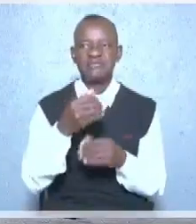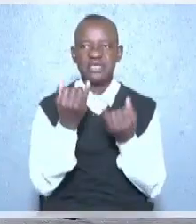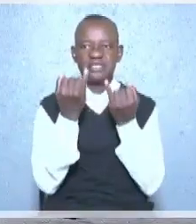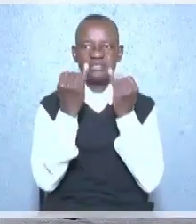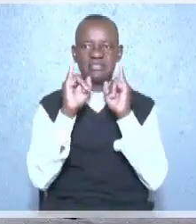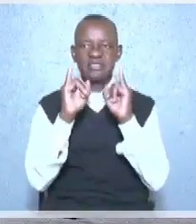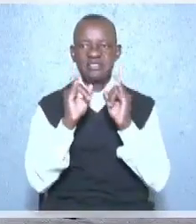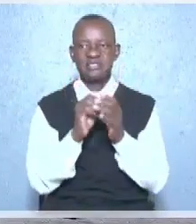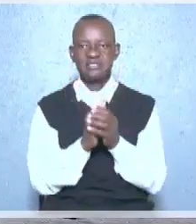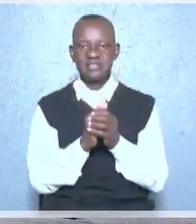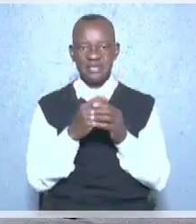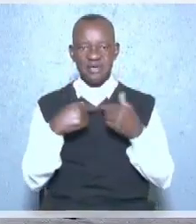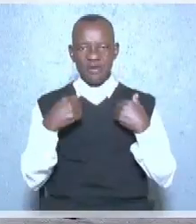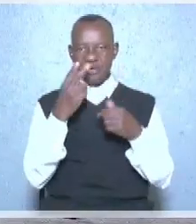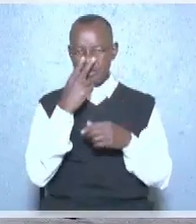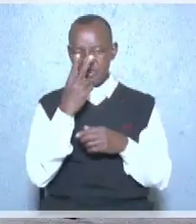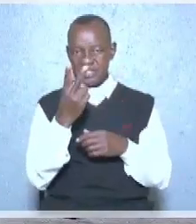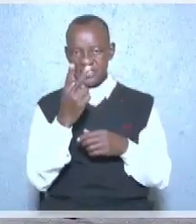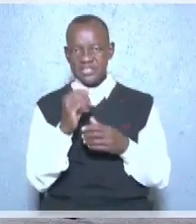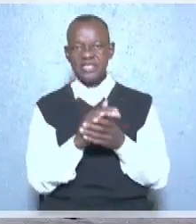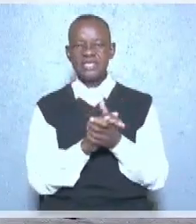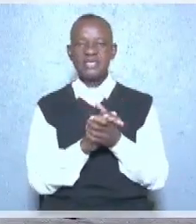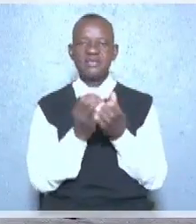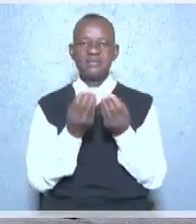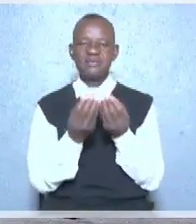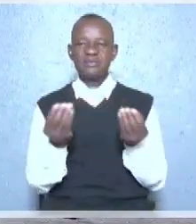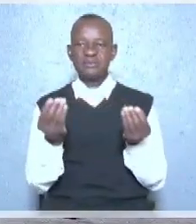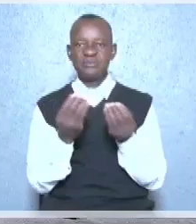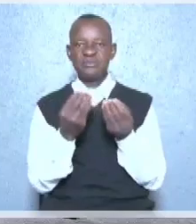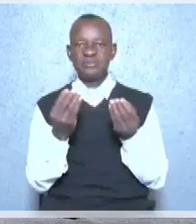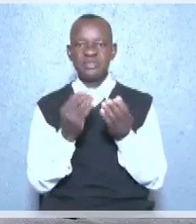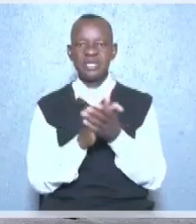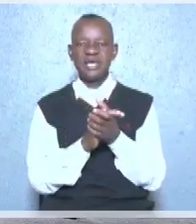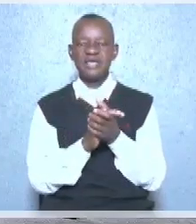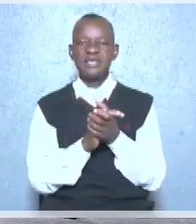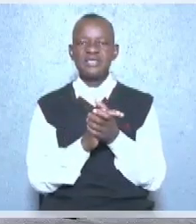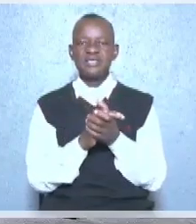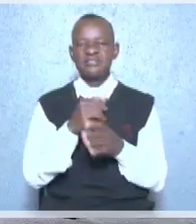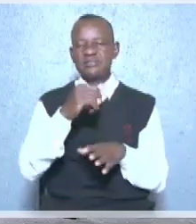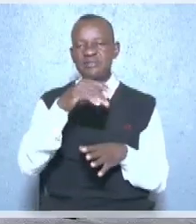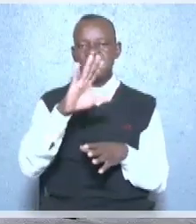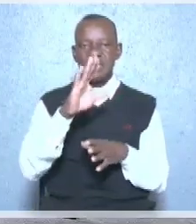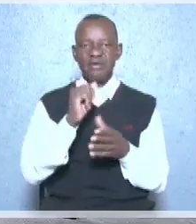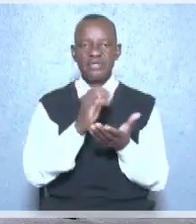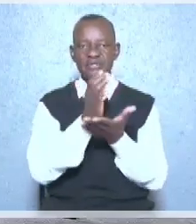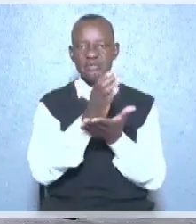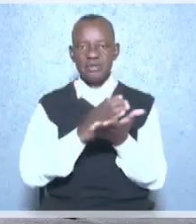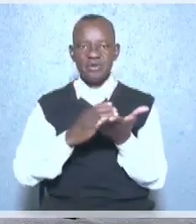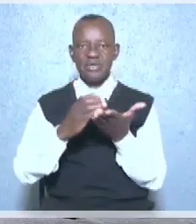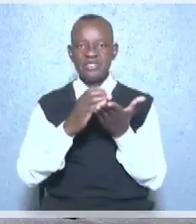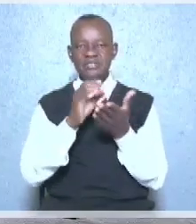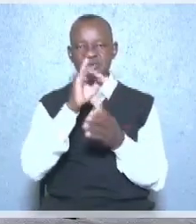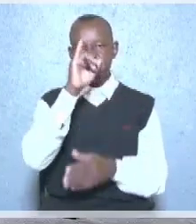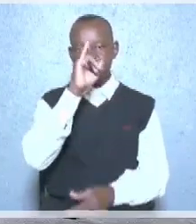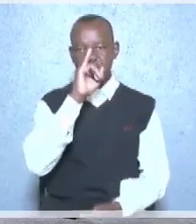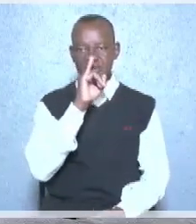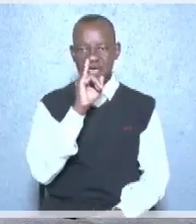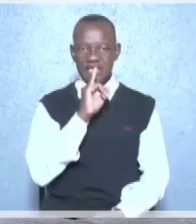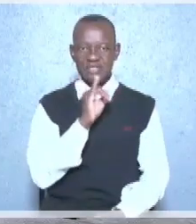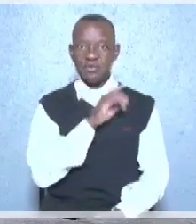other kids going to College of the Arts and doing camera or sound recording, and not because there is no other